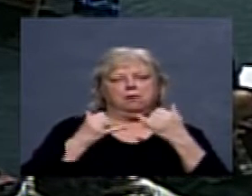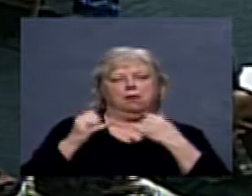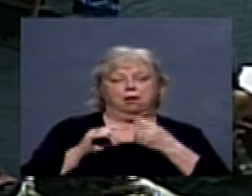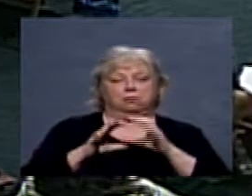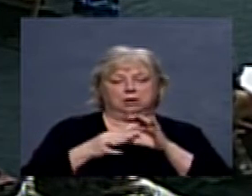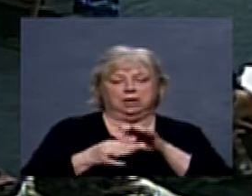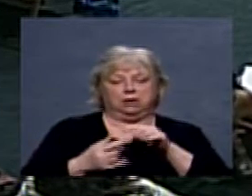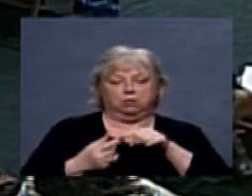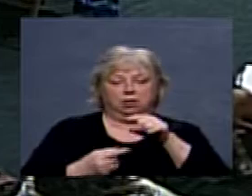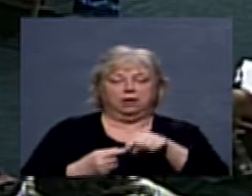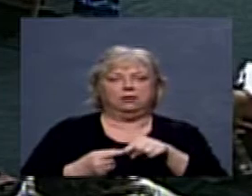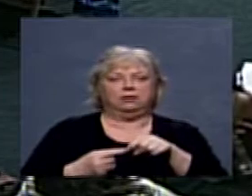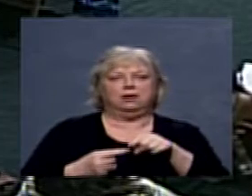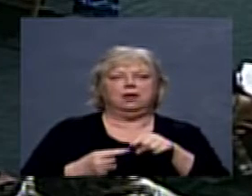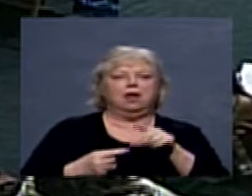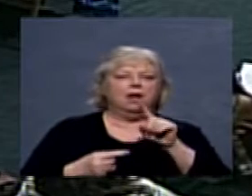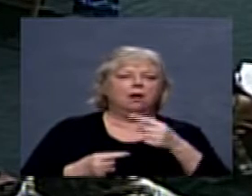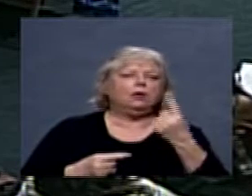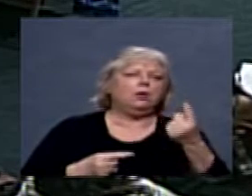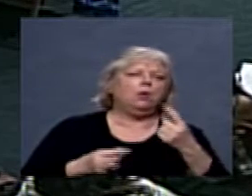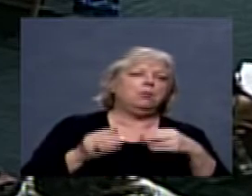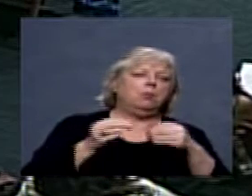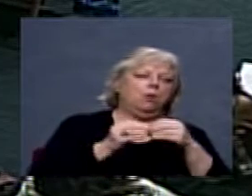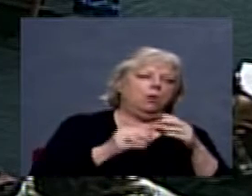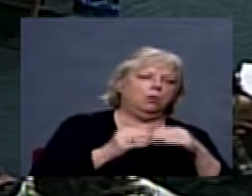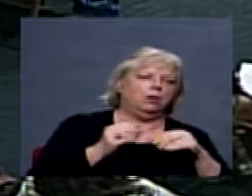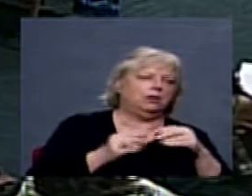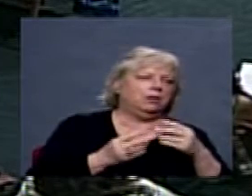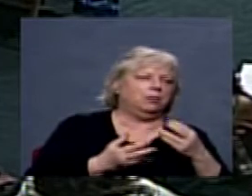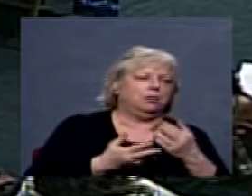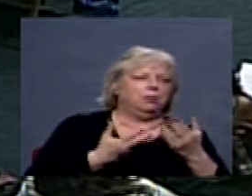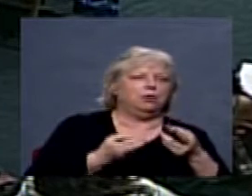proposed restaurant at North University in Cantrell.